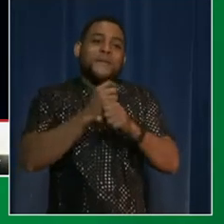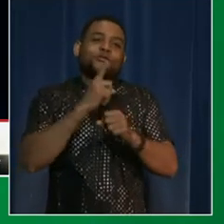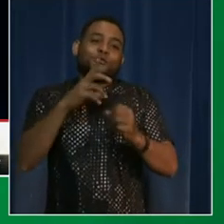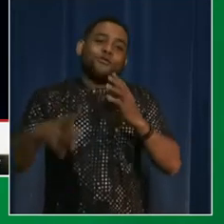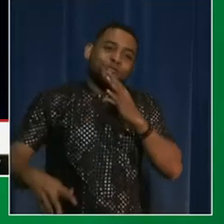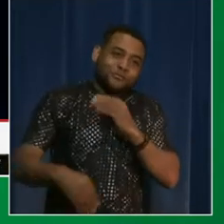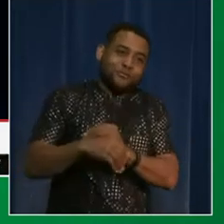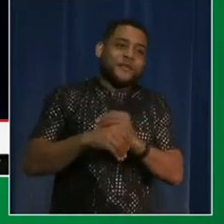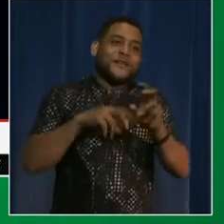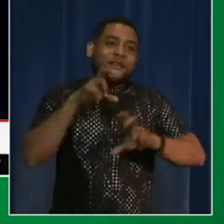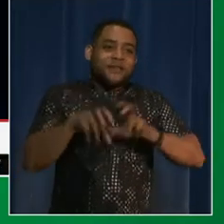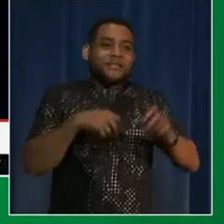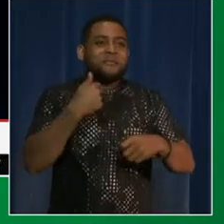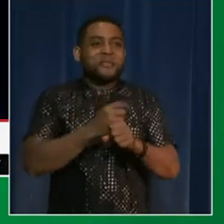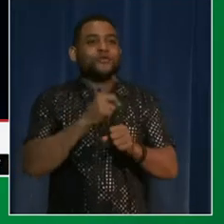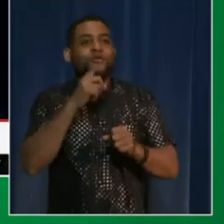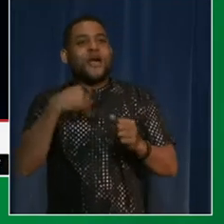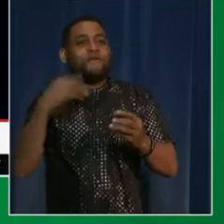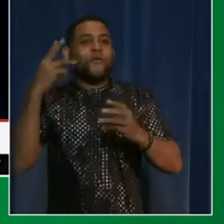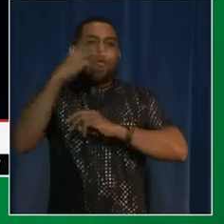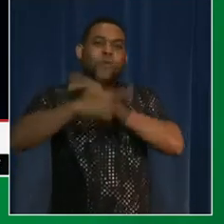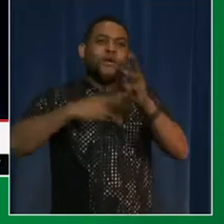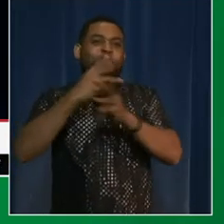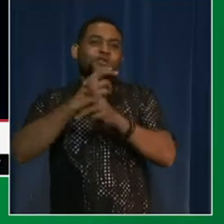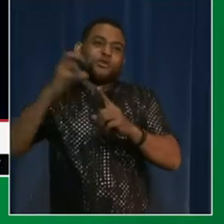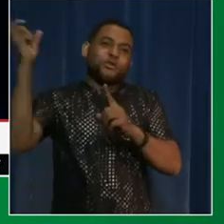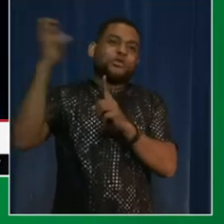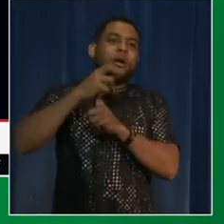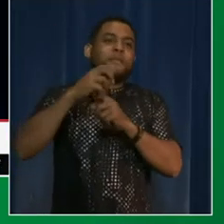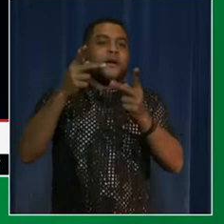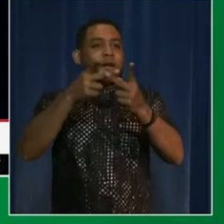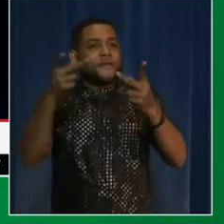have world-class facilities. So we're going to dig into a few. Next slide.